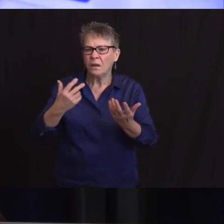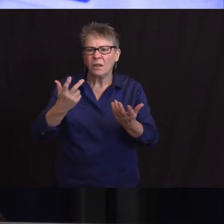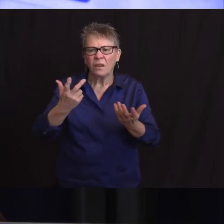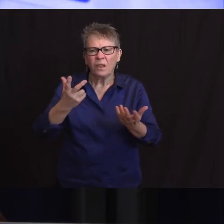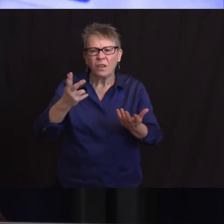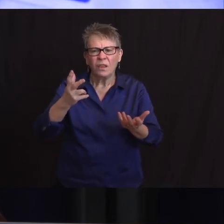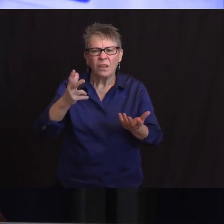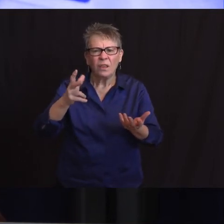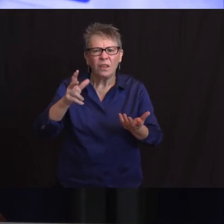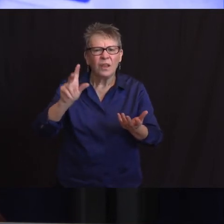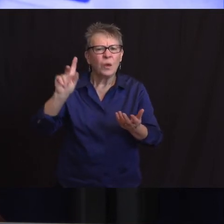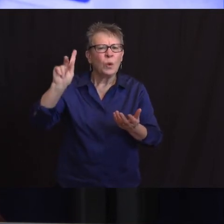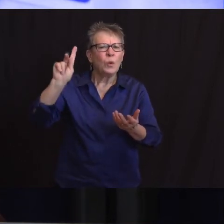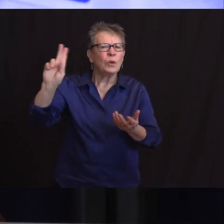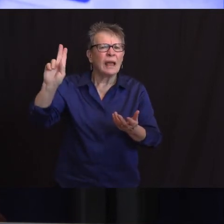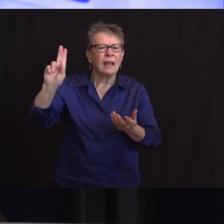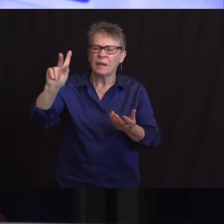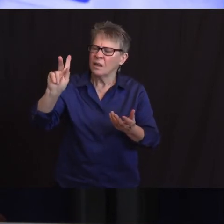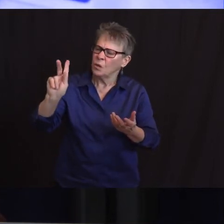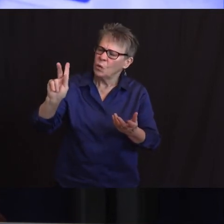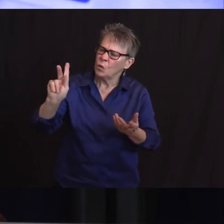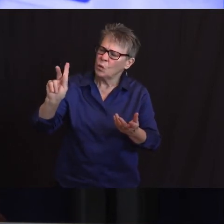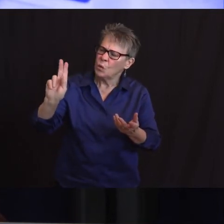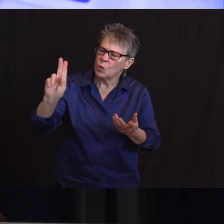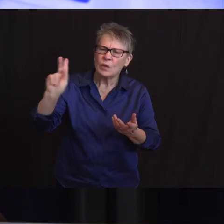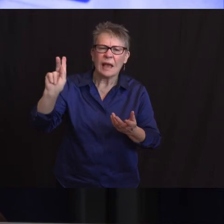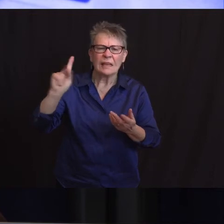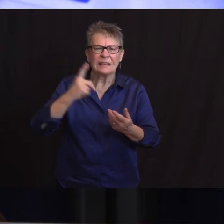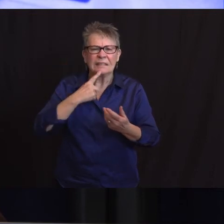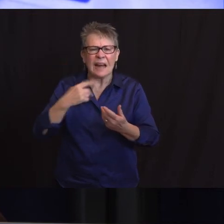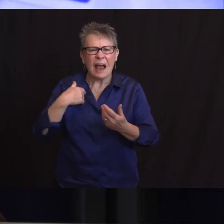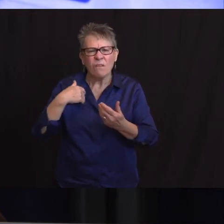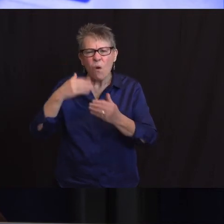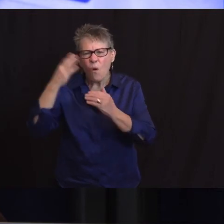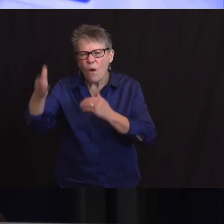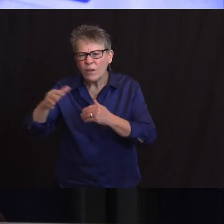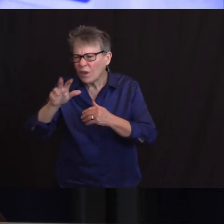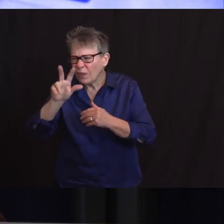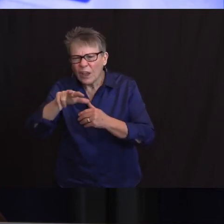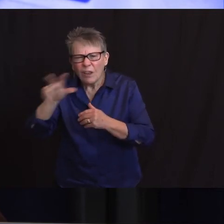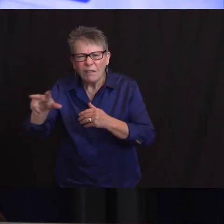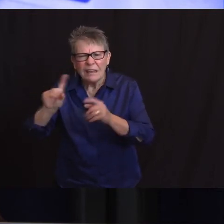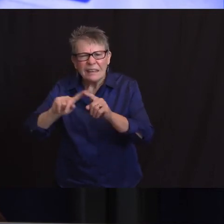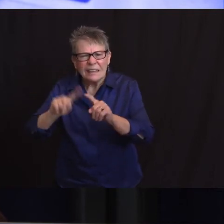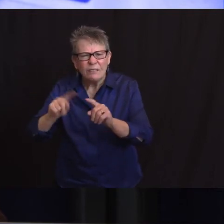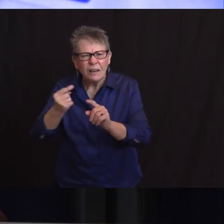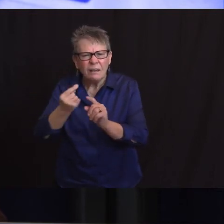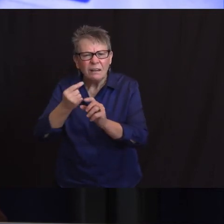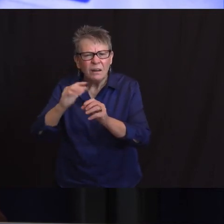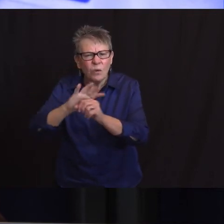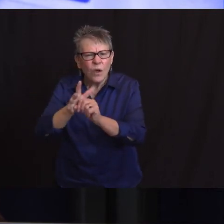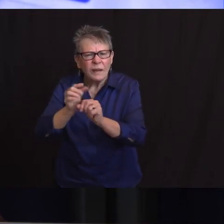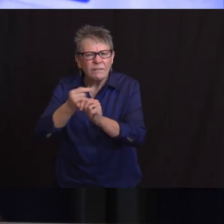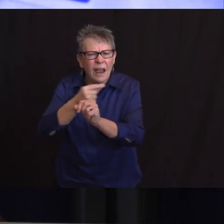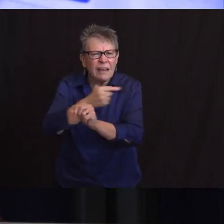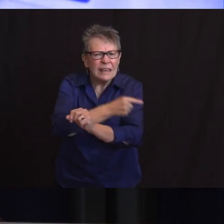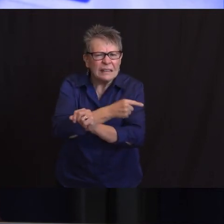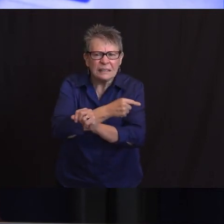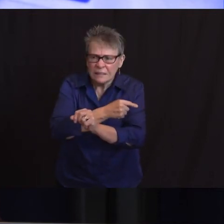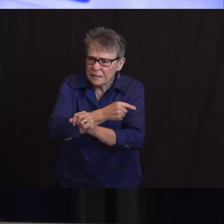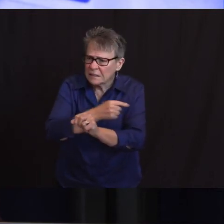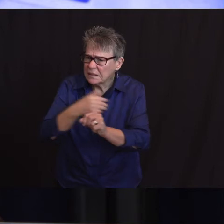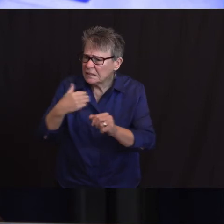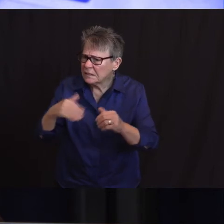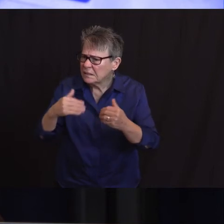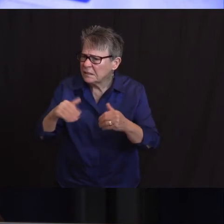variant. 3 of the individuals had a known travel history. Atlantic County has reported 1,